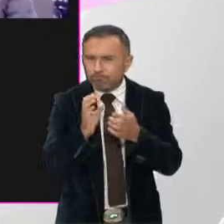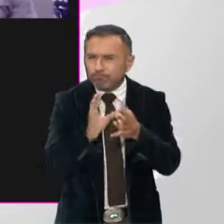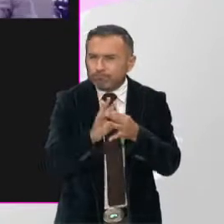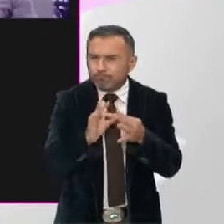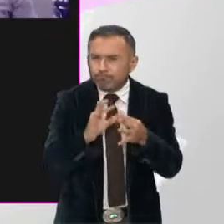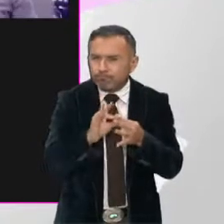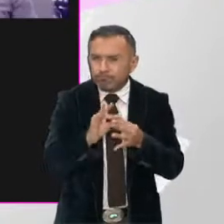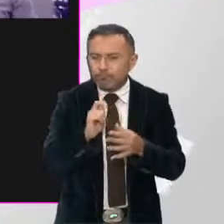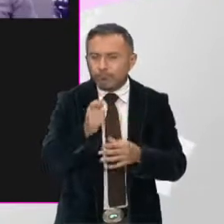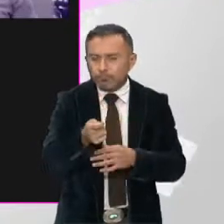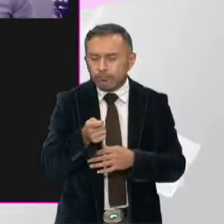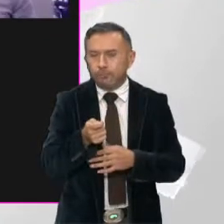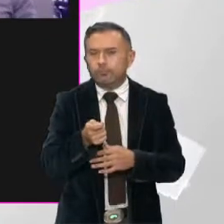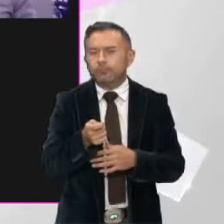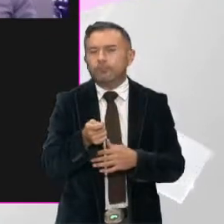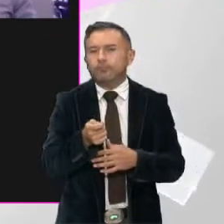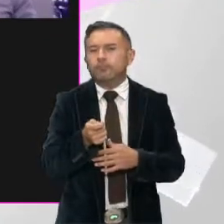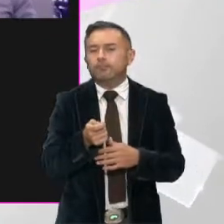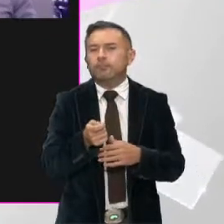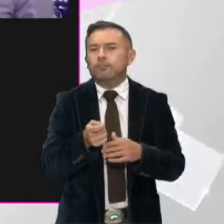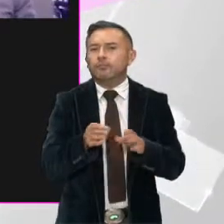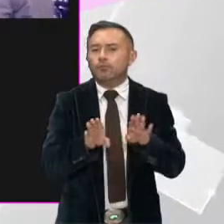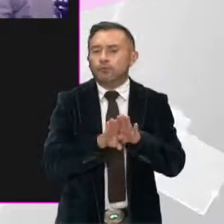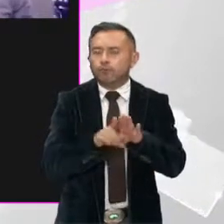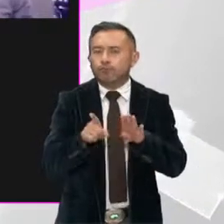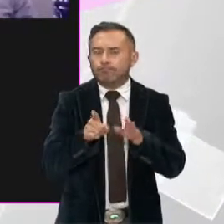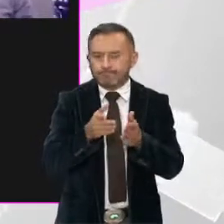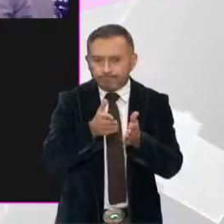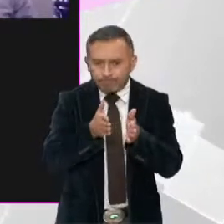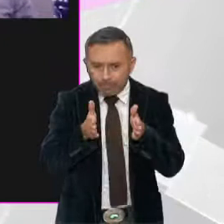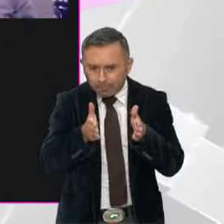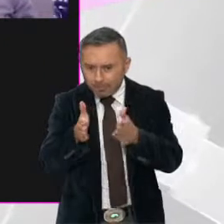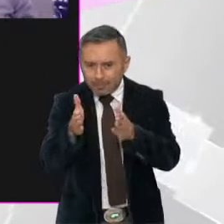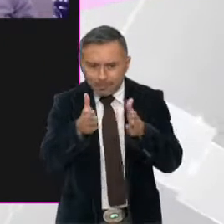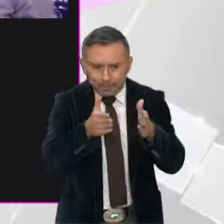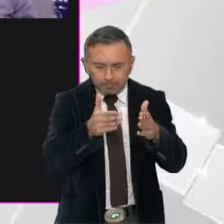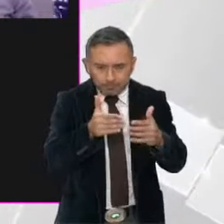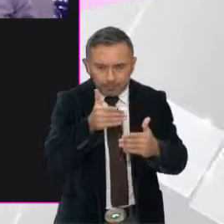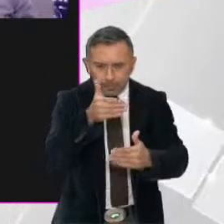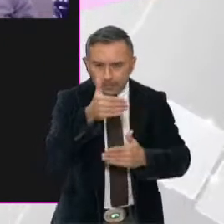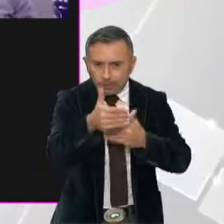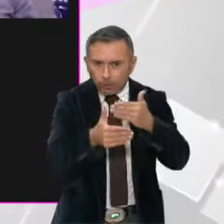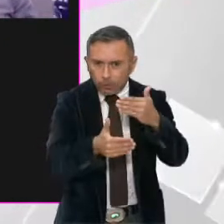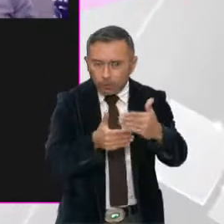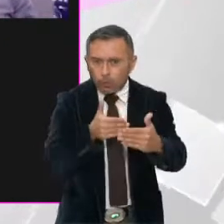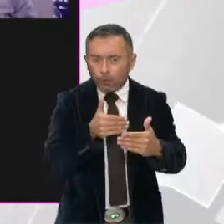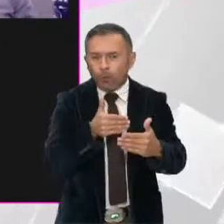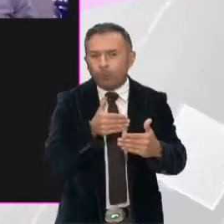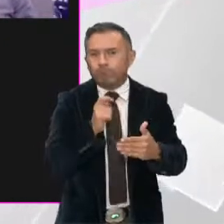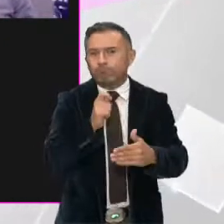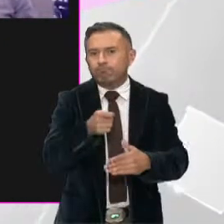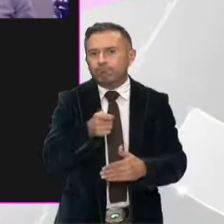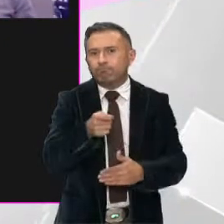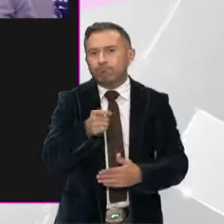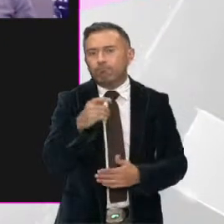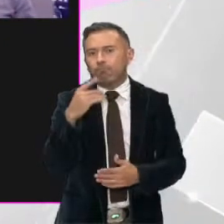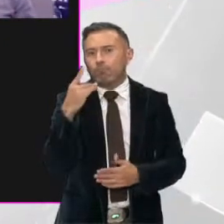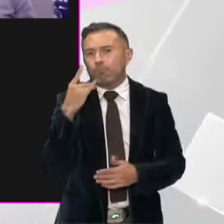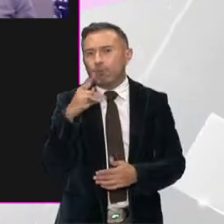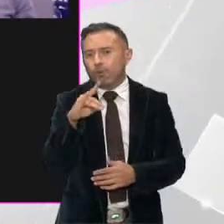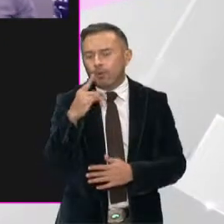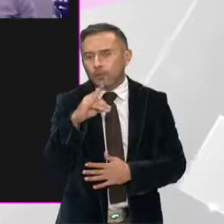this point of view as to which will need to be the development pathways to